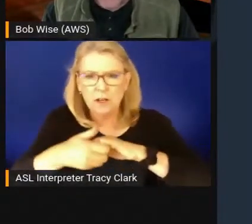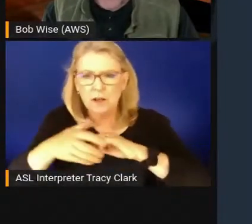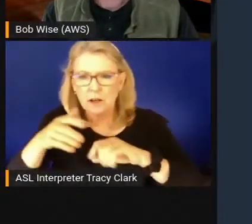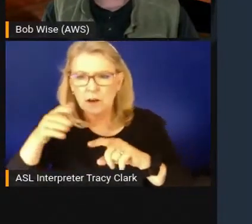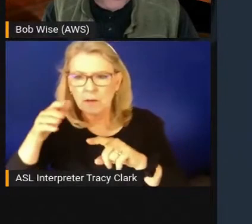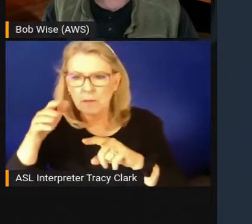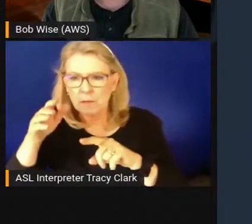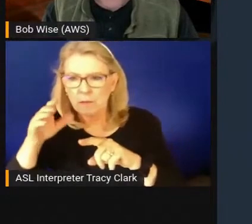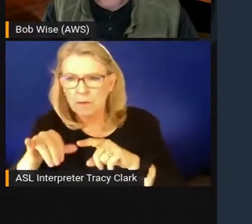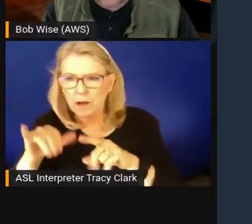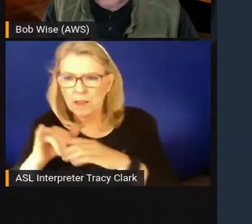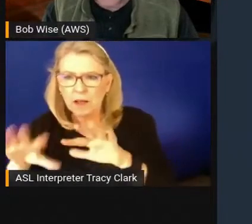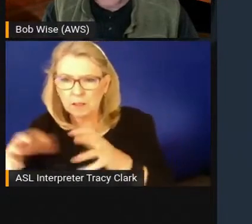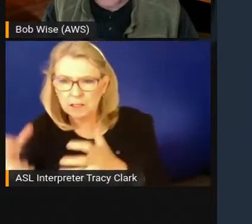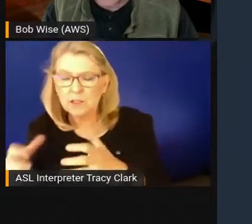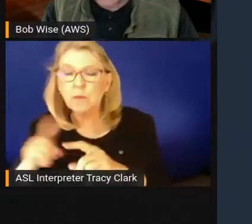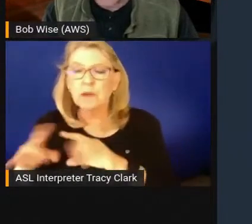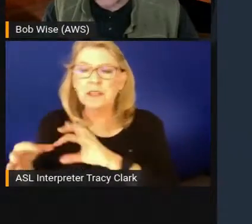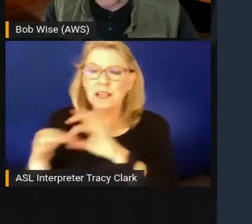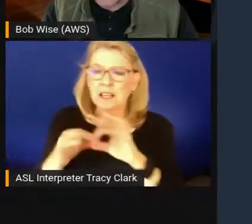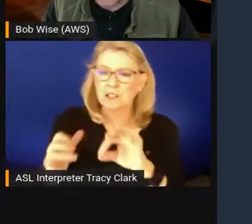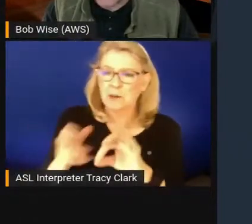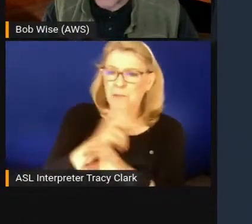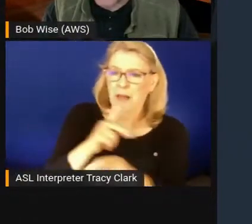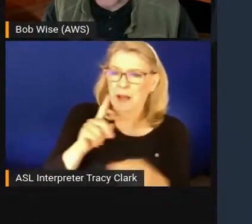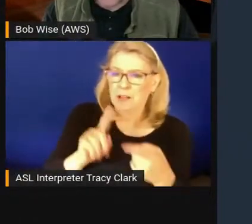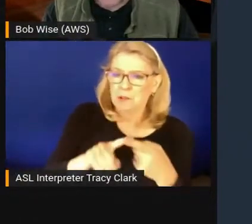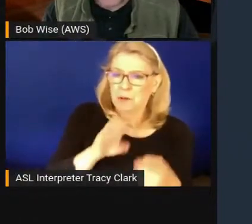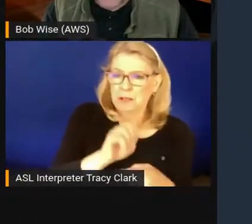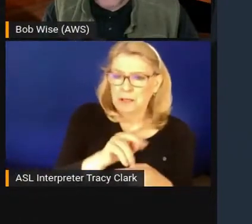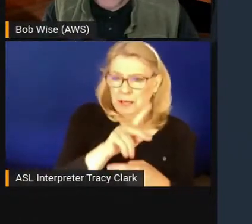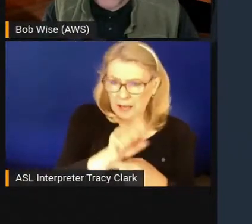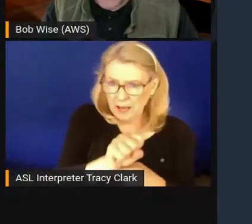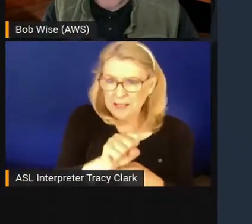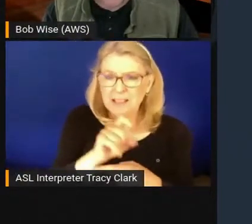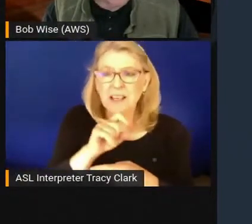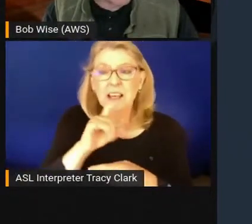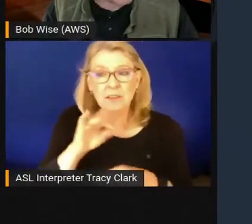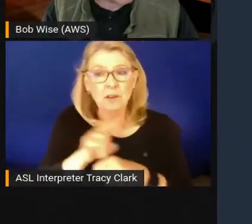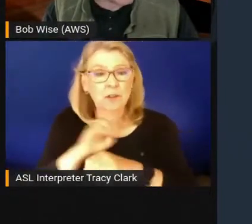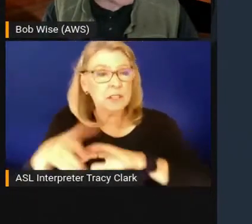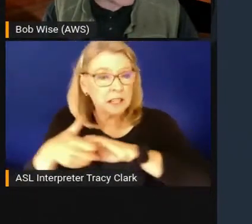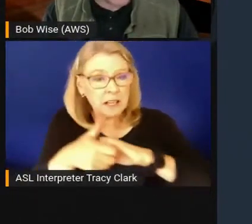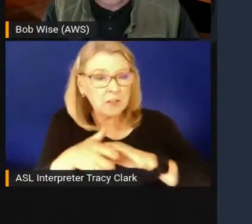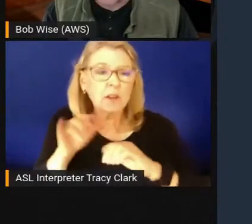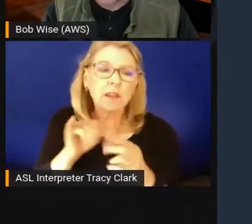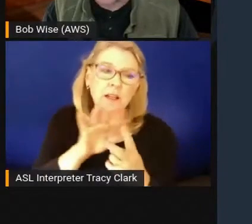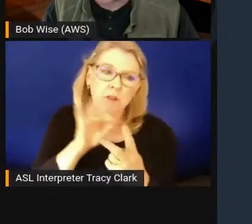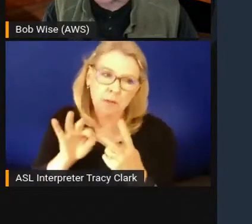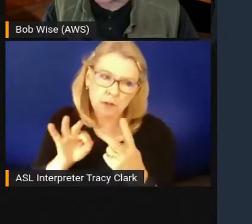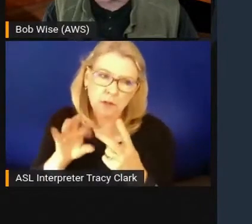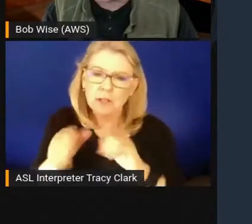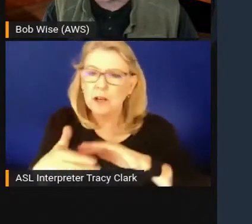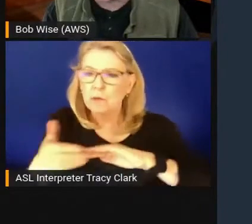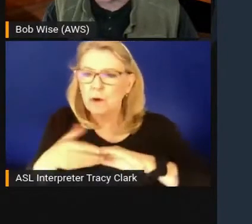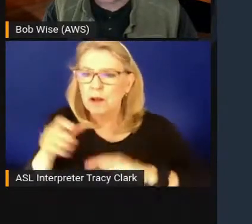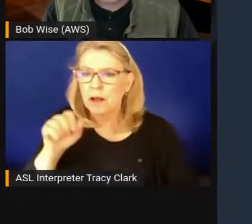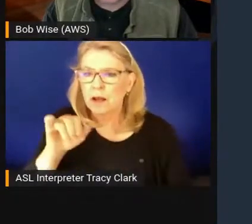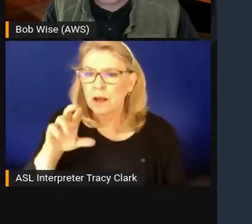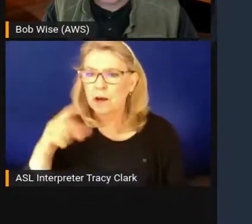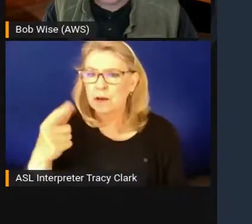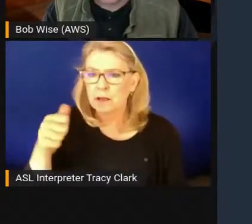to AWS or EKS, if you're using a connector, is optional. You can run air-gapped or in an occasionally connected mode.